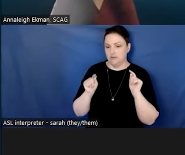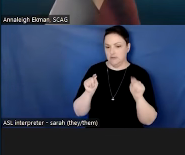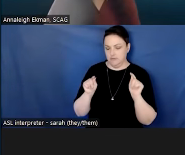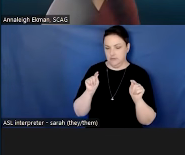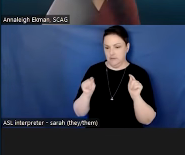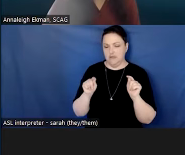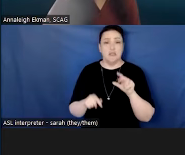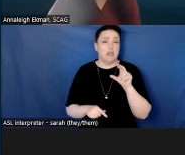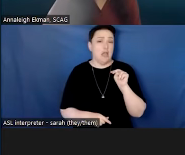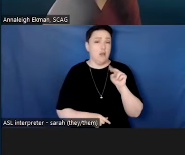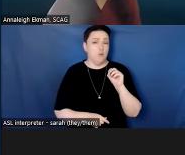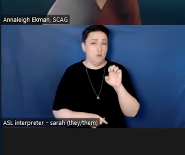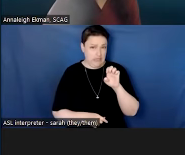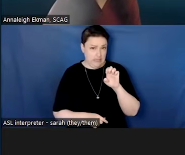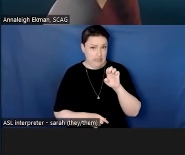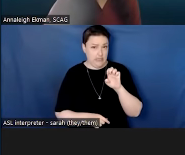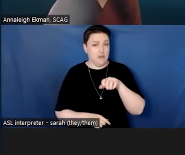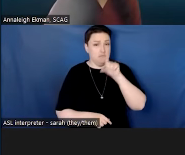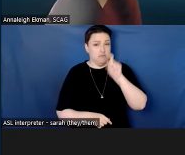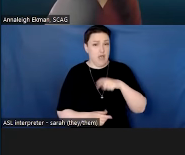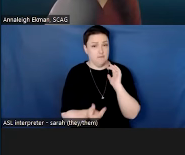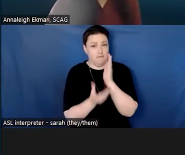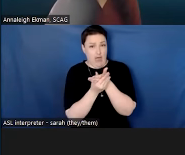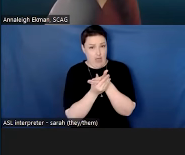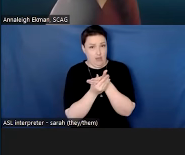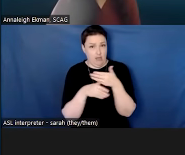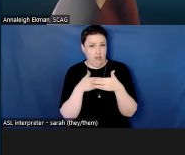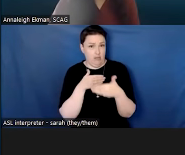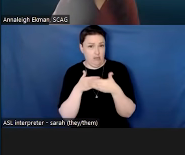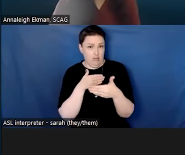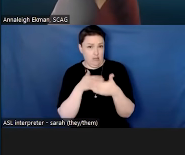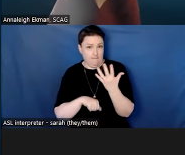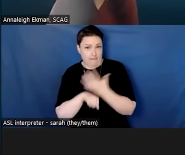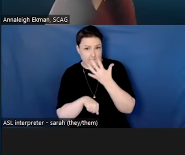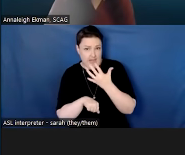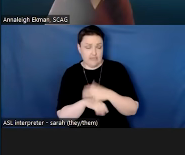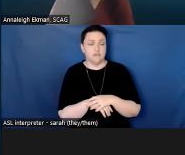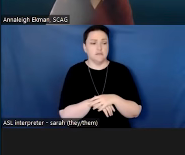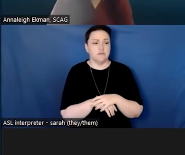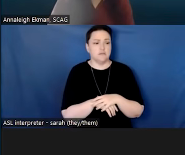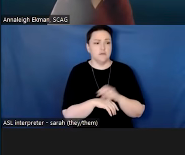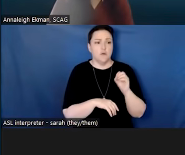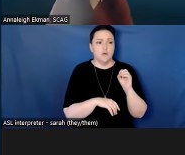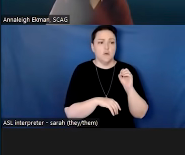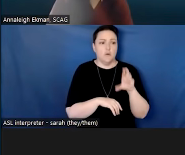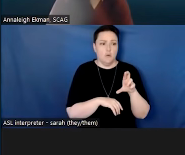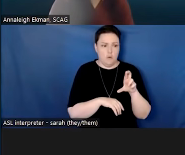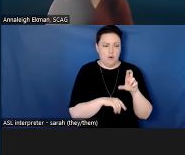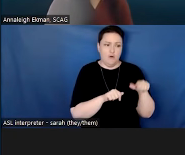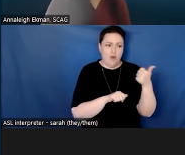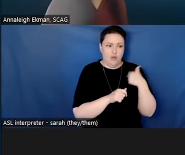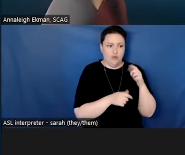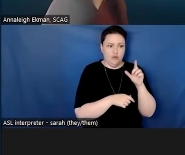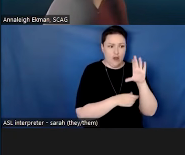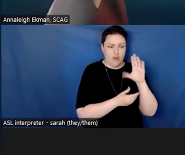NOE is filed within 5 days or the NOD is filed within 5 days to ensure the 30 or 35 days, depending on whether